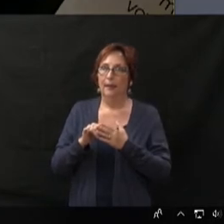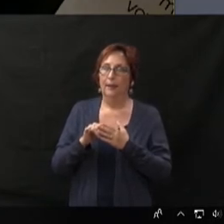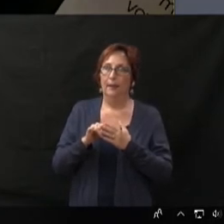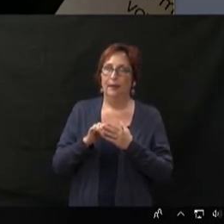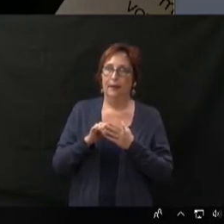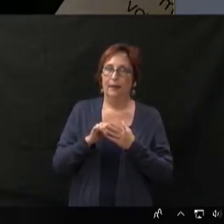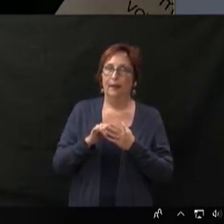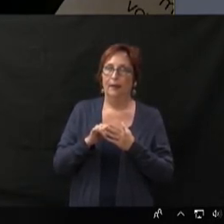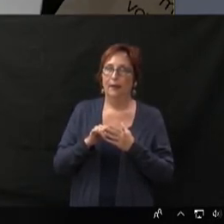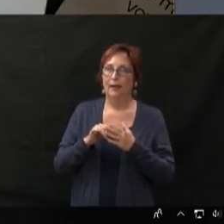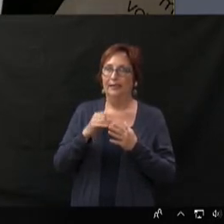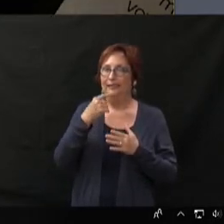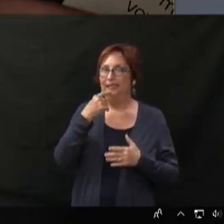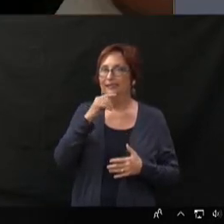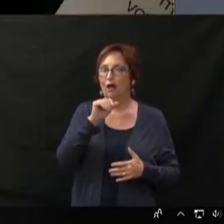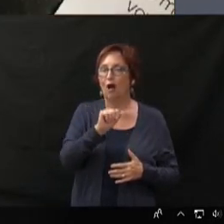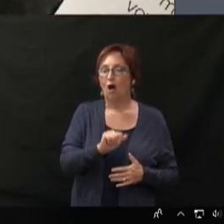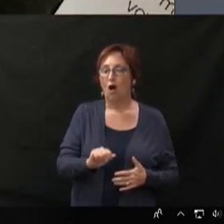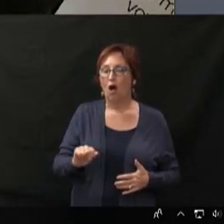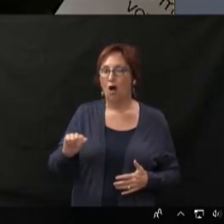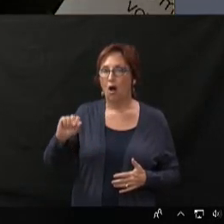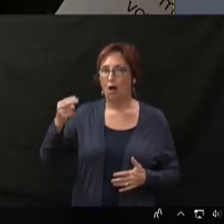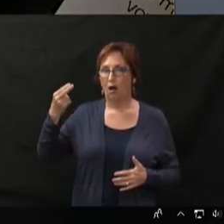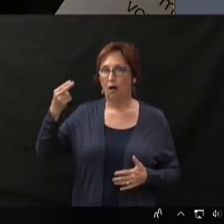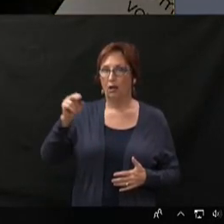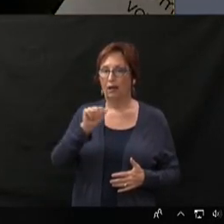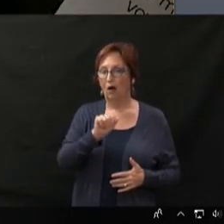says aw, aw again.